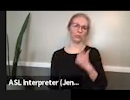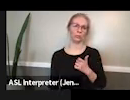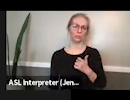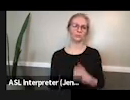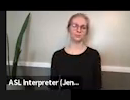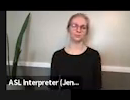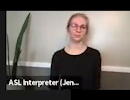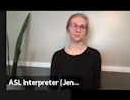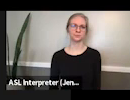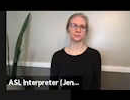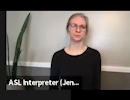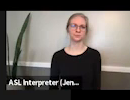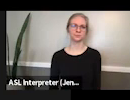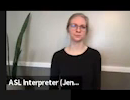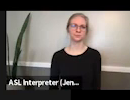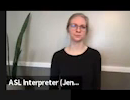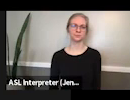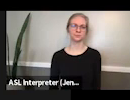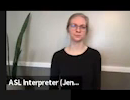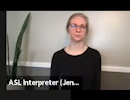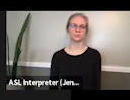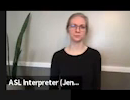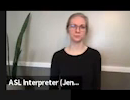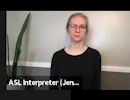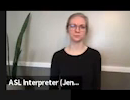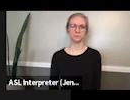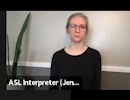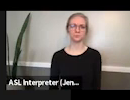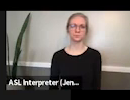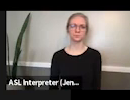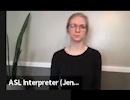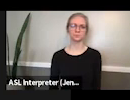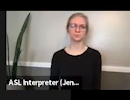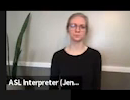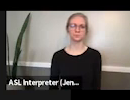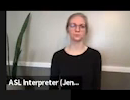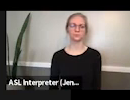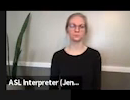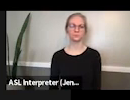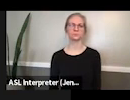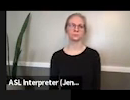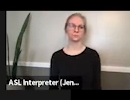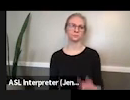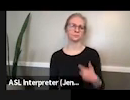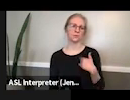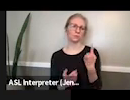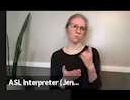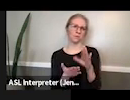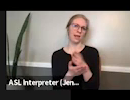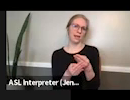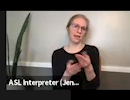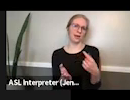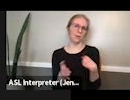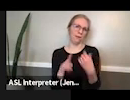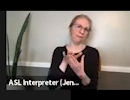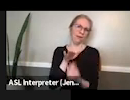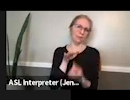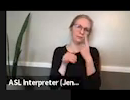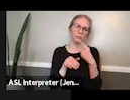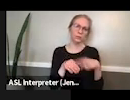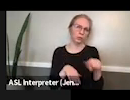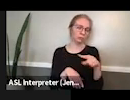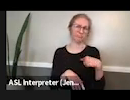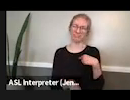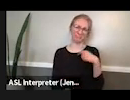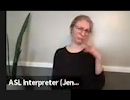In this section, or related to this section, you do have one handout that I copied for you. It's not one that I created. That is